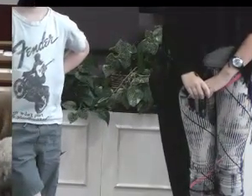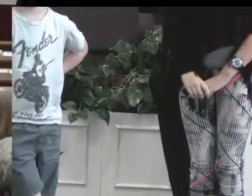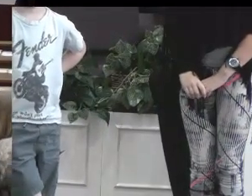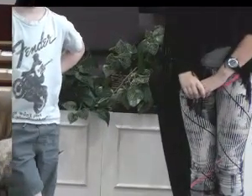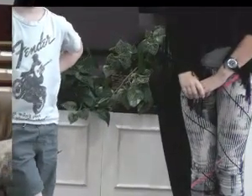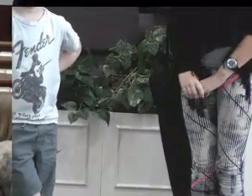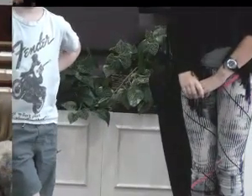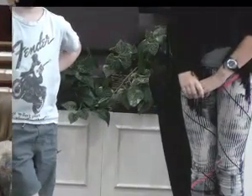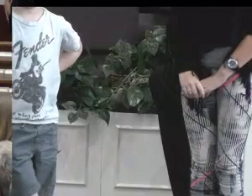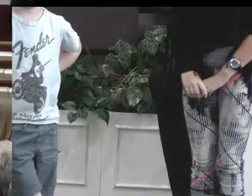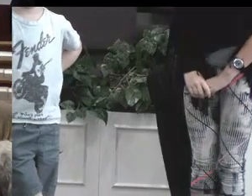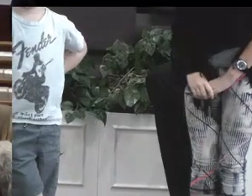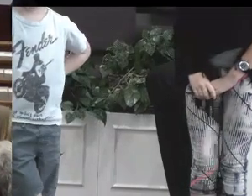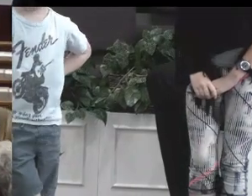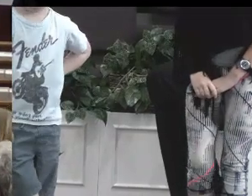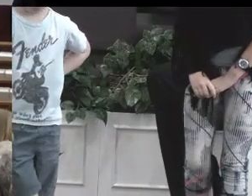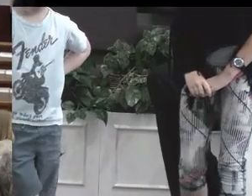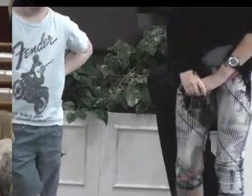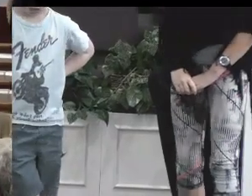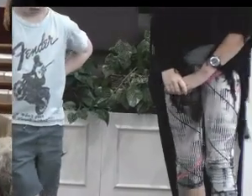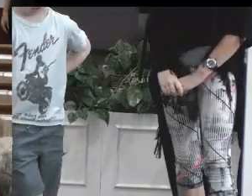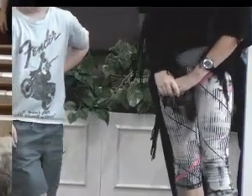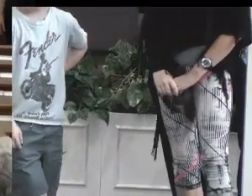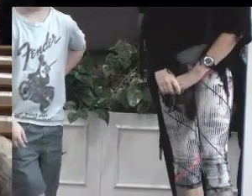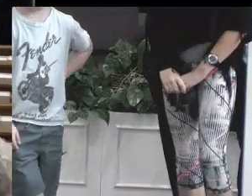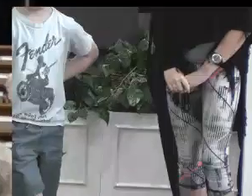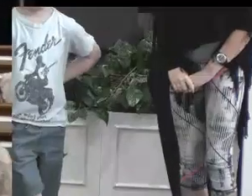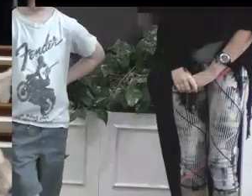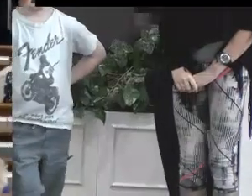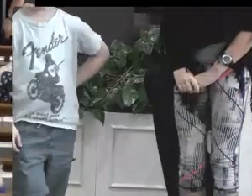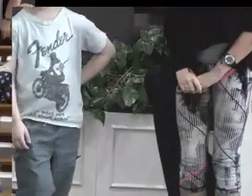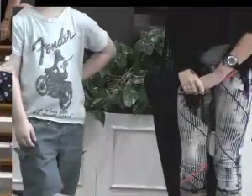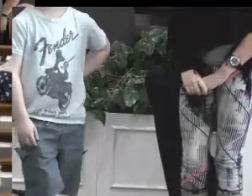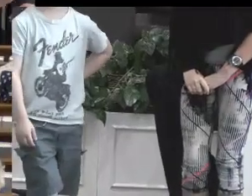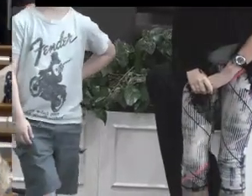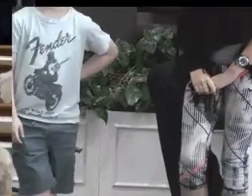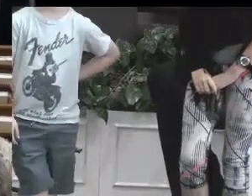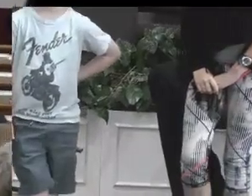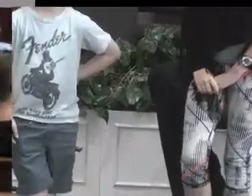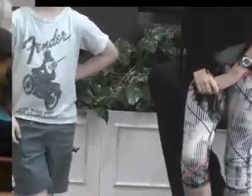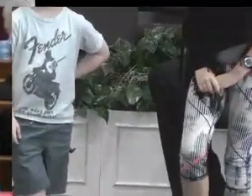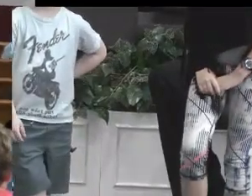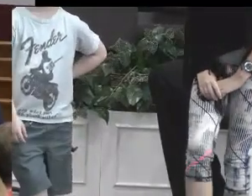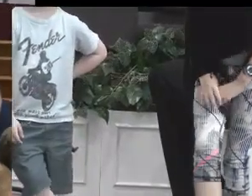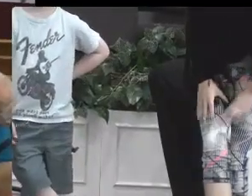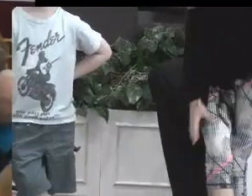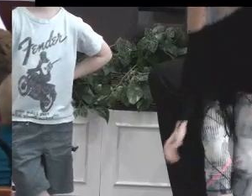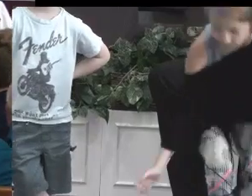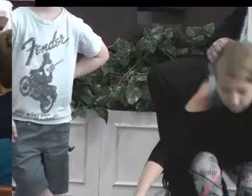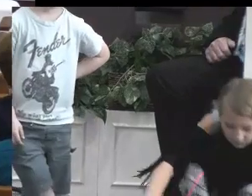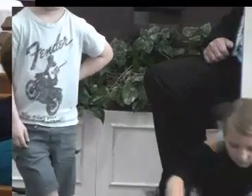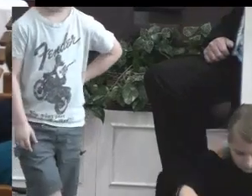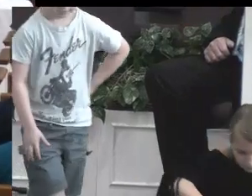Come on. Okay, guys, go ahead and have a seat right here for just a minute.